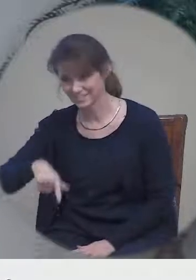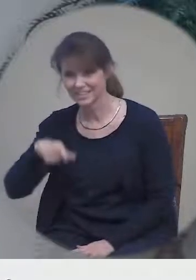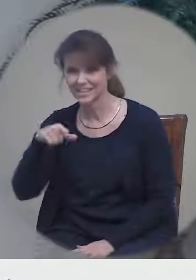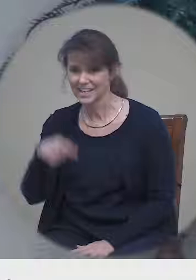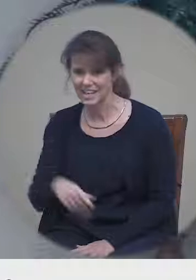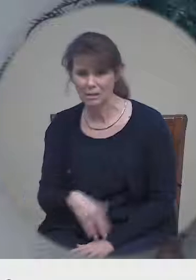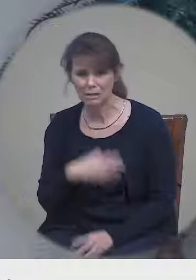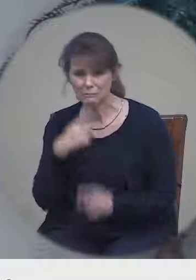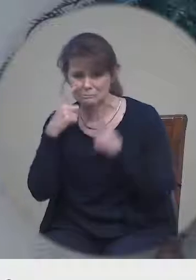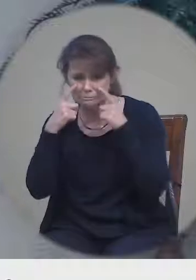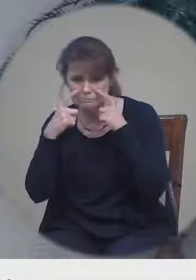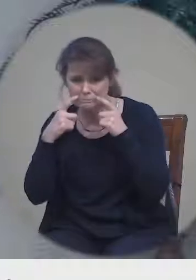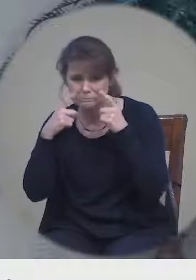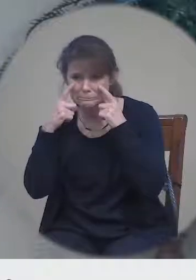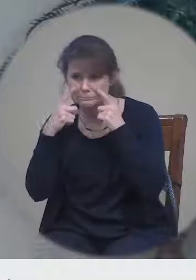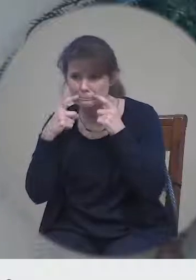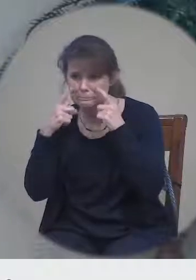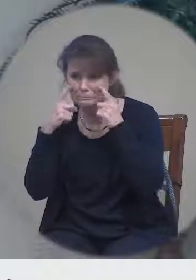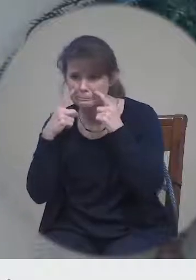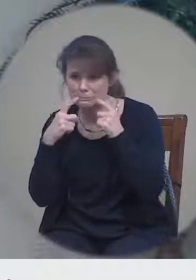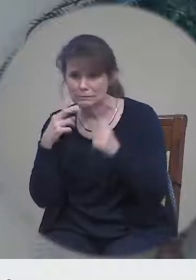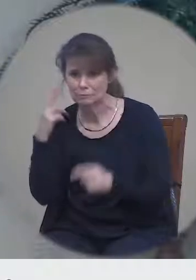tears.